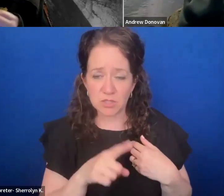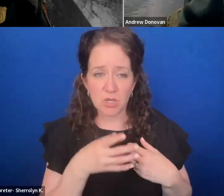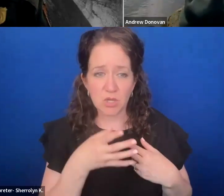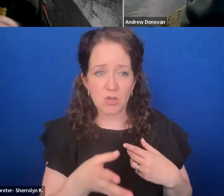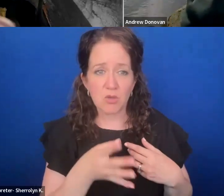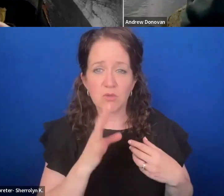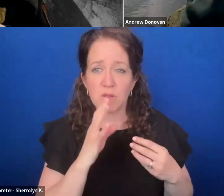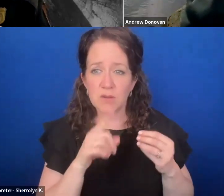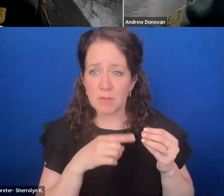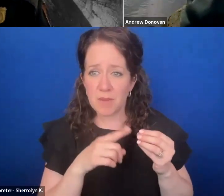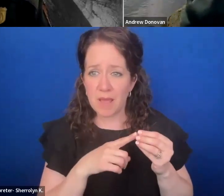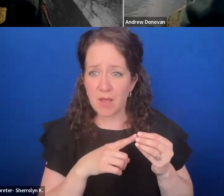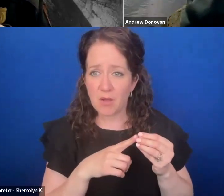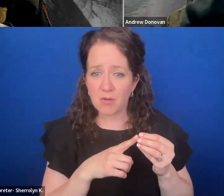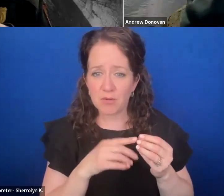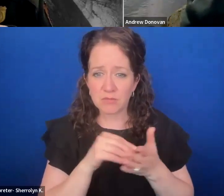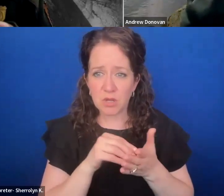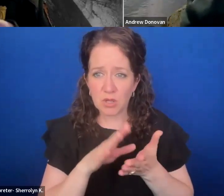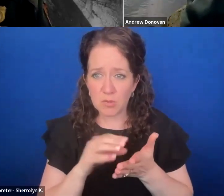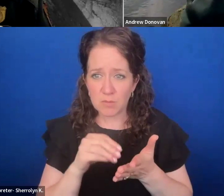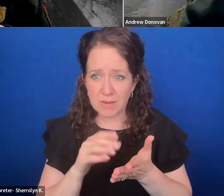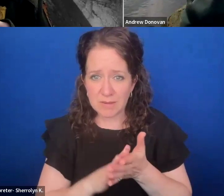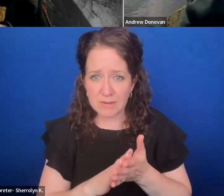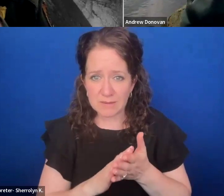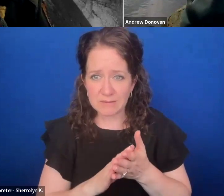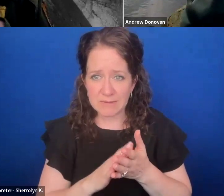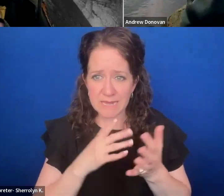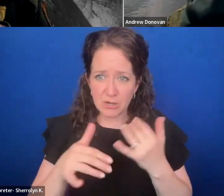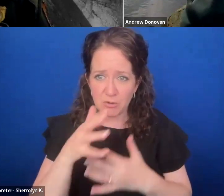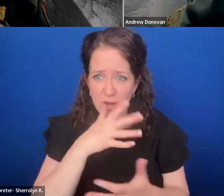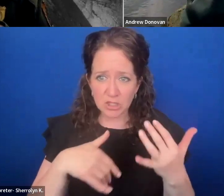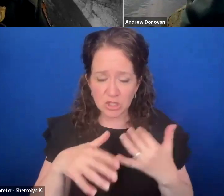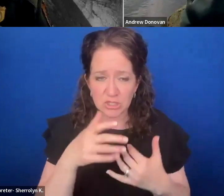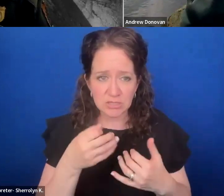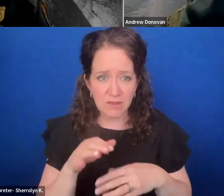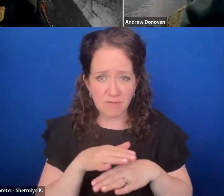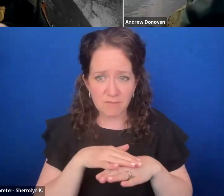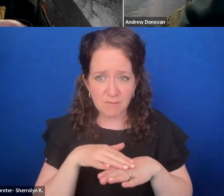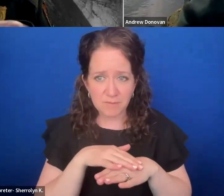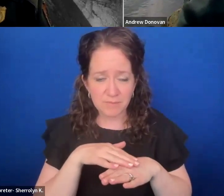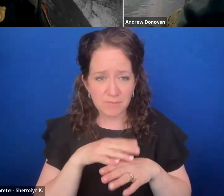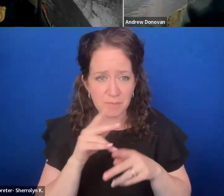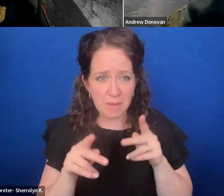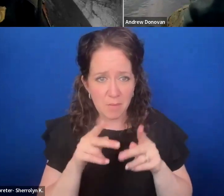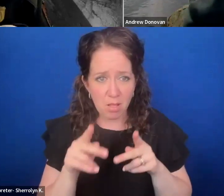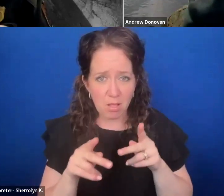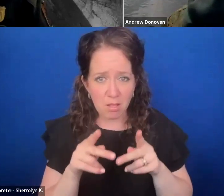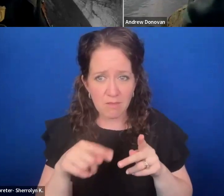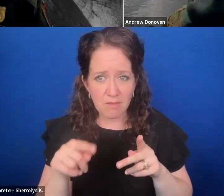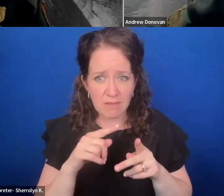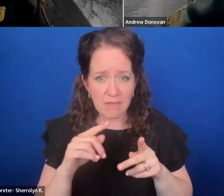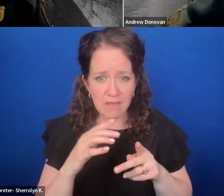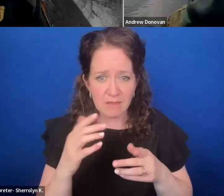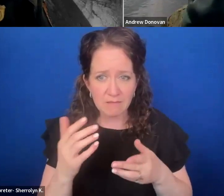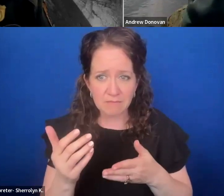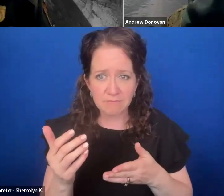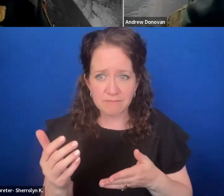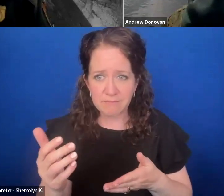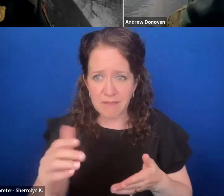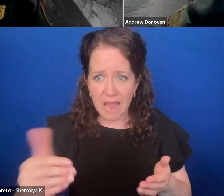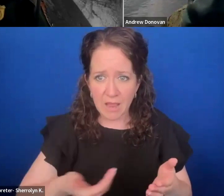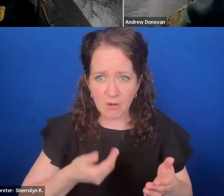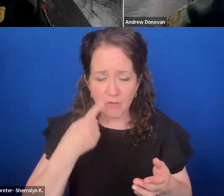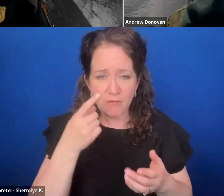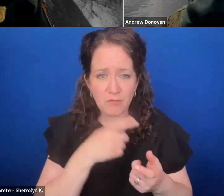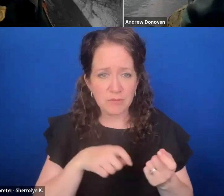interaction, this documented interaction of Indigenous peoples being hired to do particular tasks for the ironworks. And